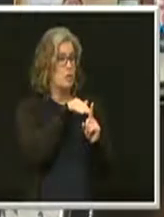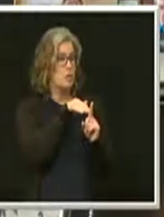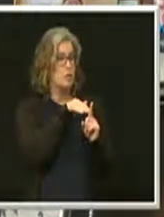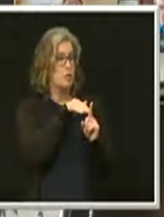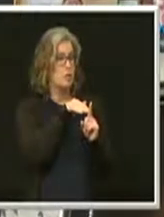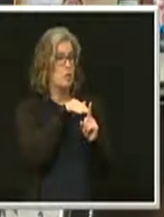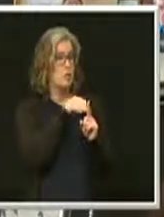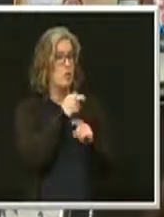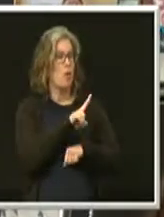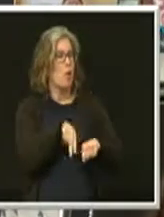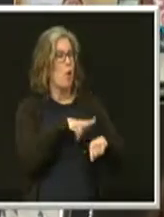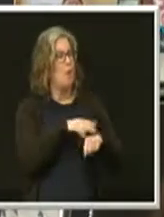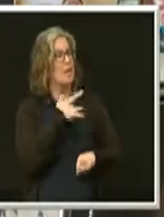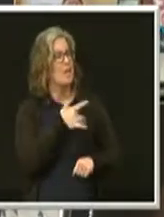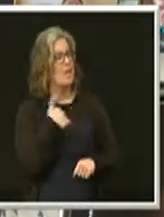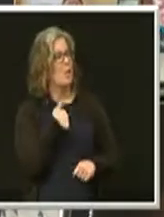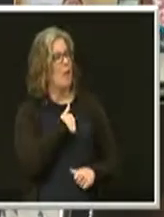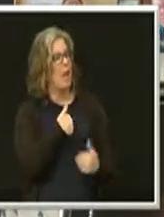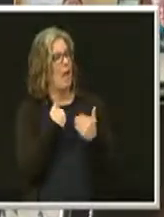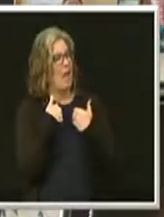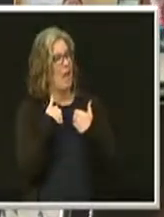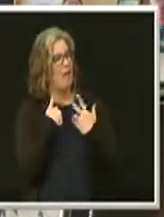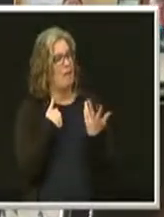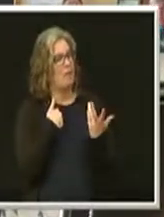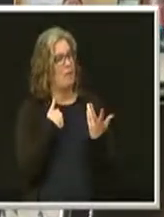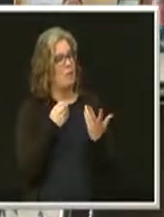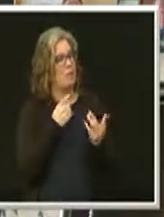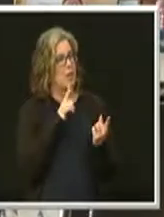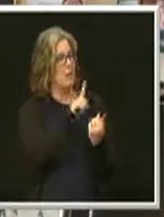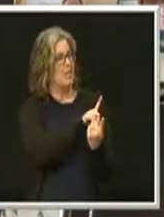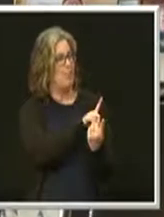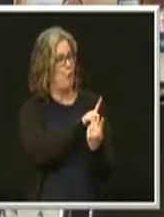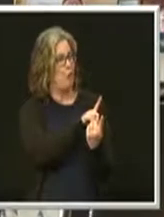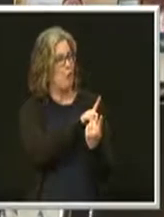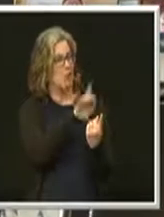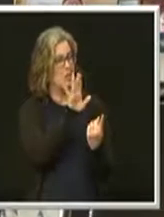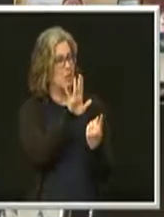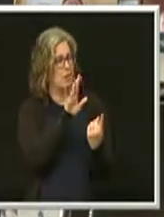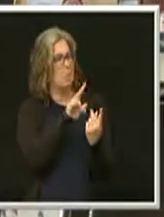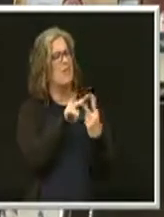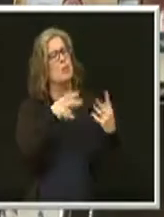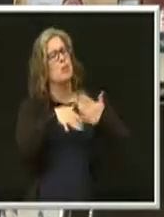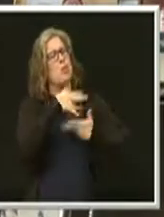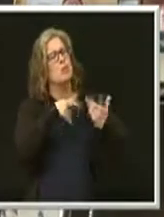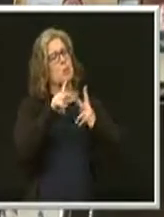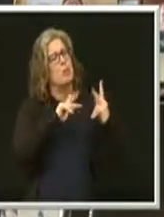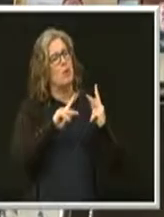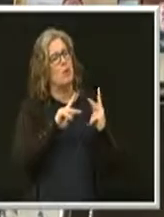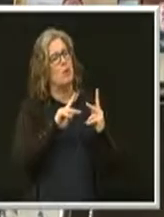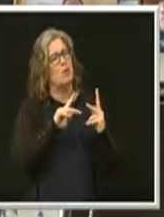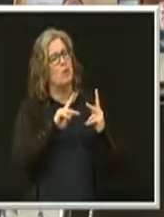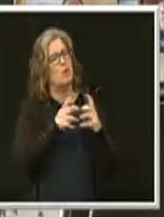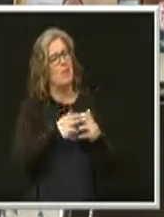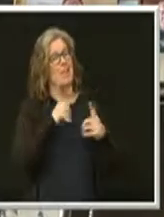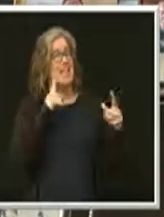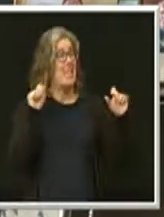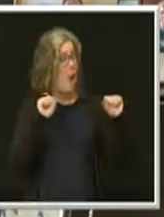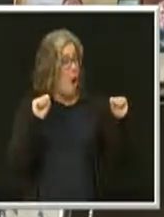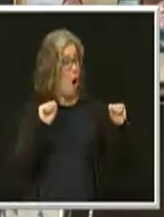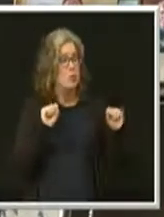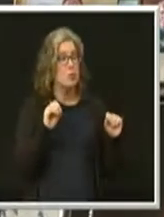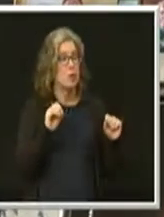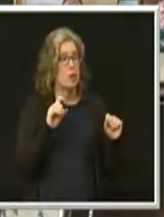overcome that normal tendency we have to be close together. We're very social people. The facility is loud,